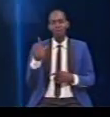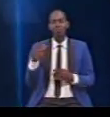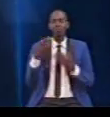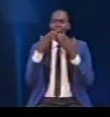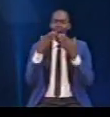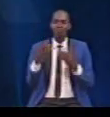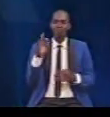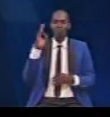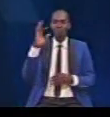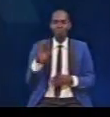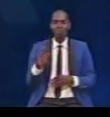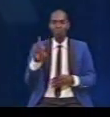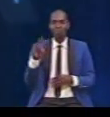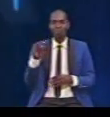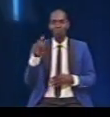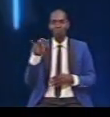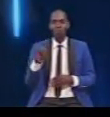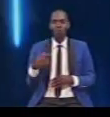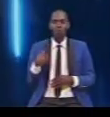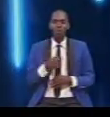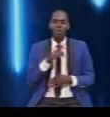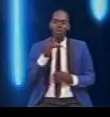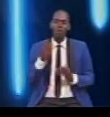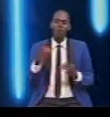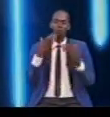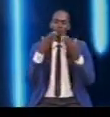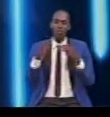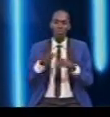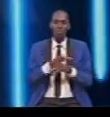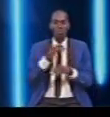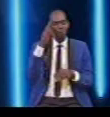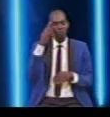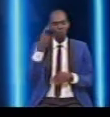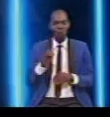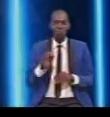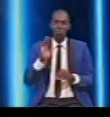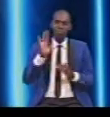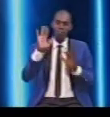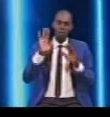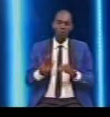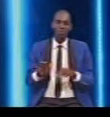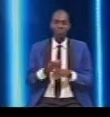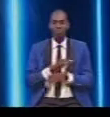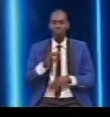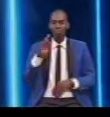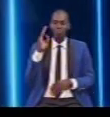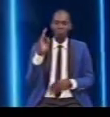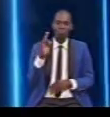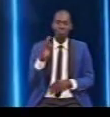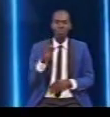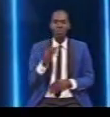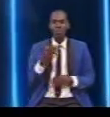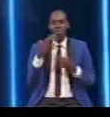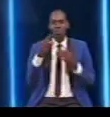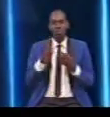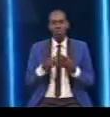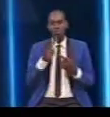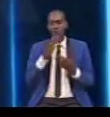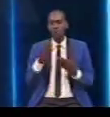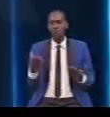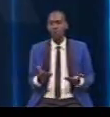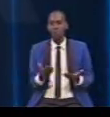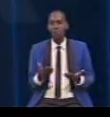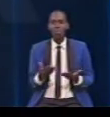KUMUYI. We're so thankful for this wonderful ministry. I'm so thankful to be here and worshiping with you. The theme this week